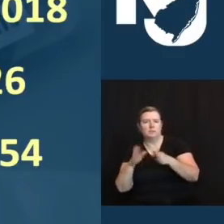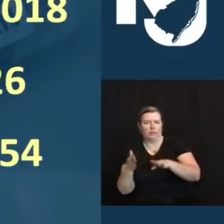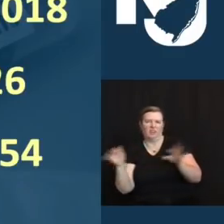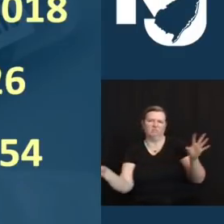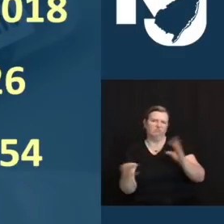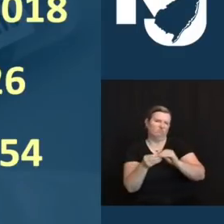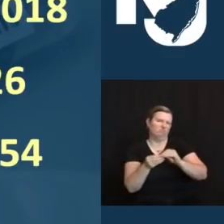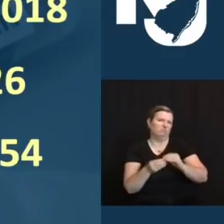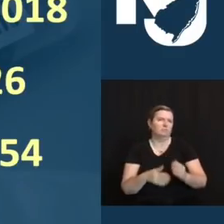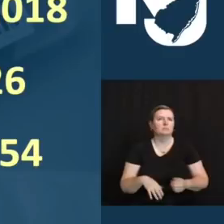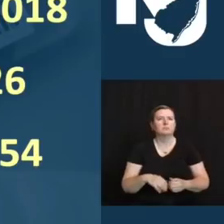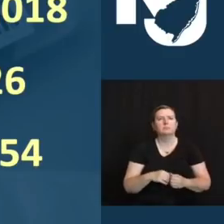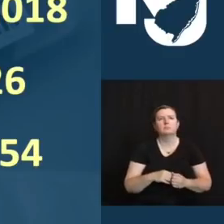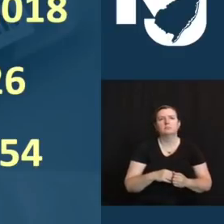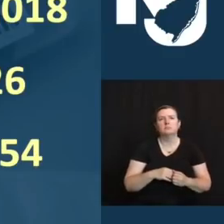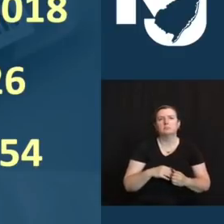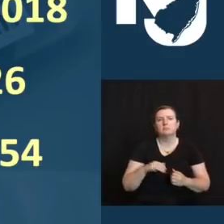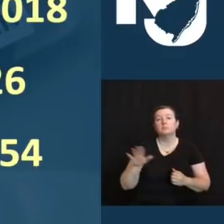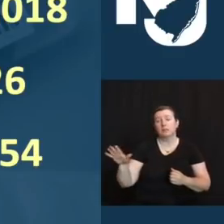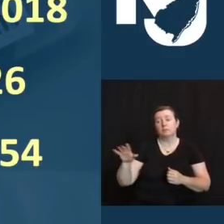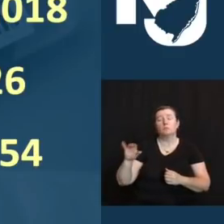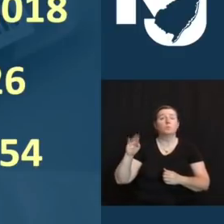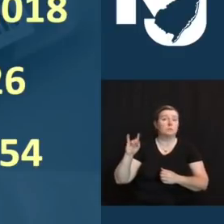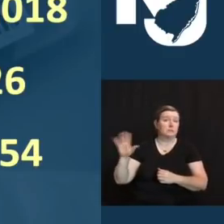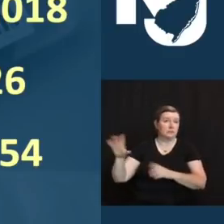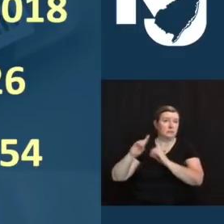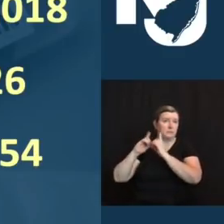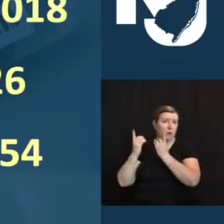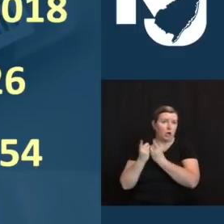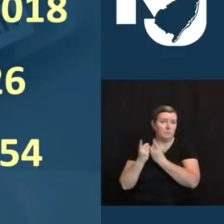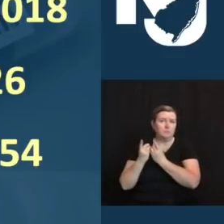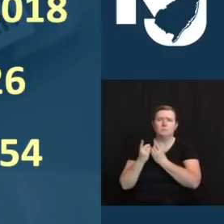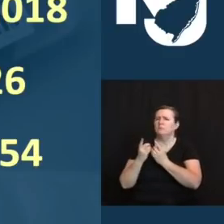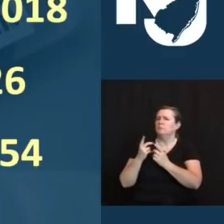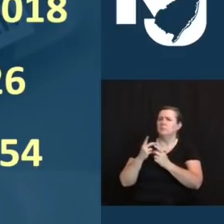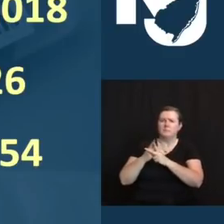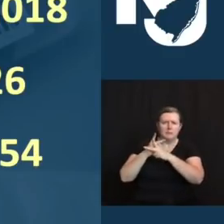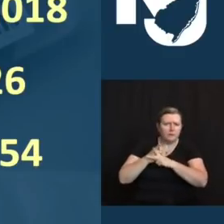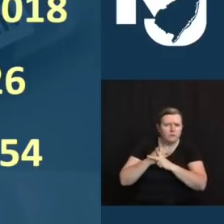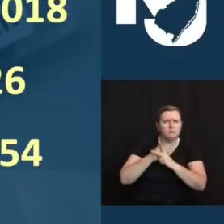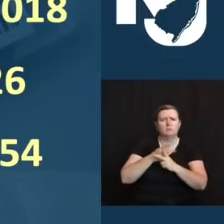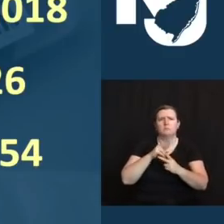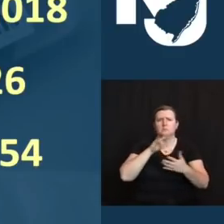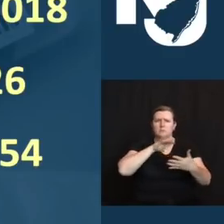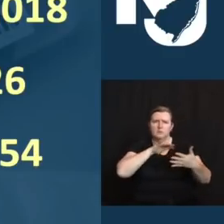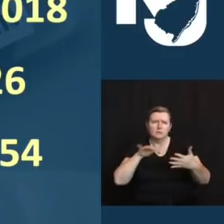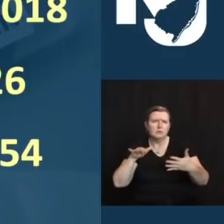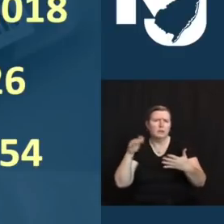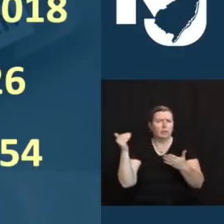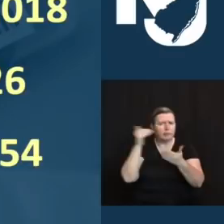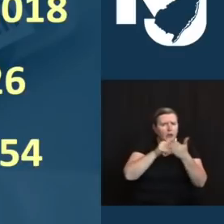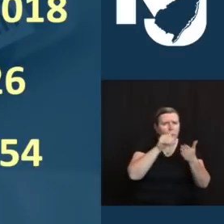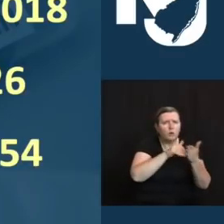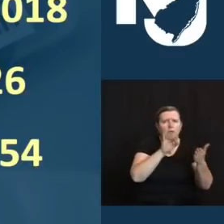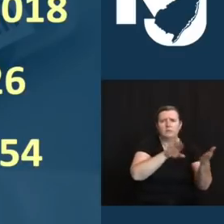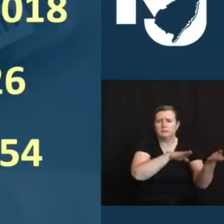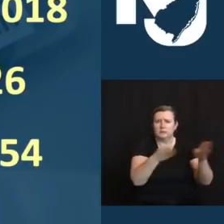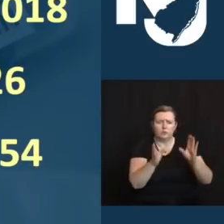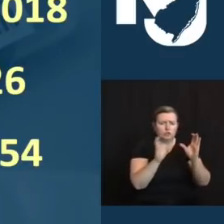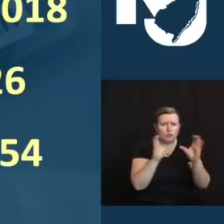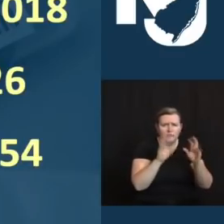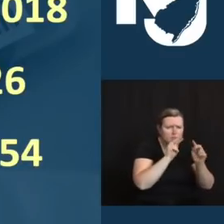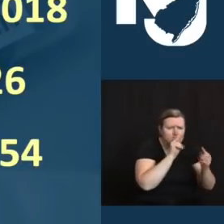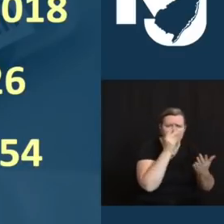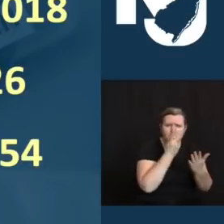Communicable Disease Service have been taking great care in examining thousands of death certificates to identify residents